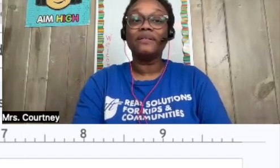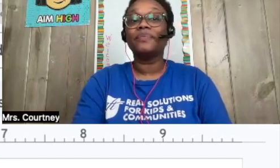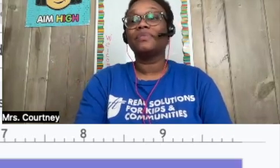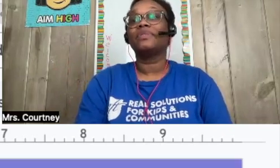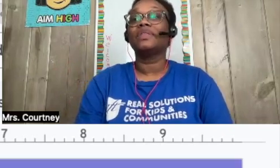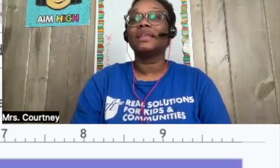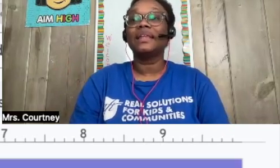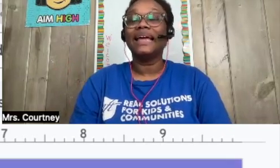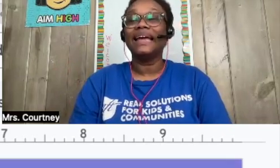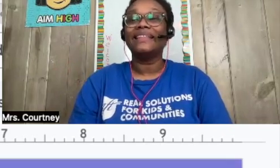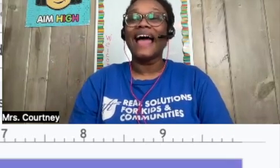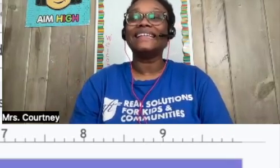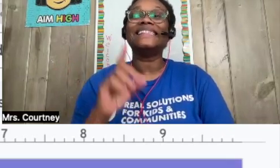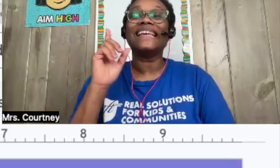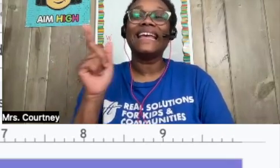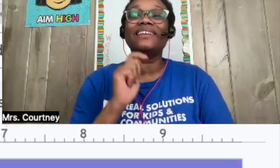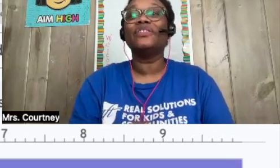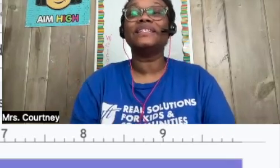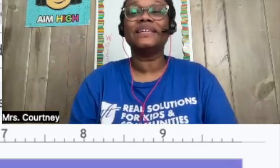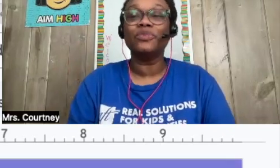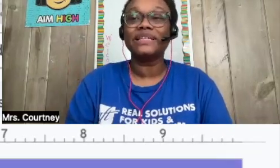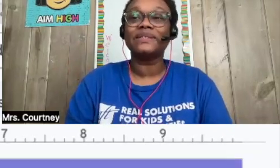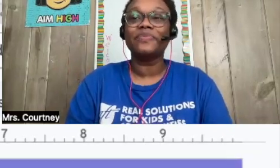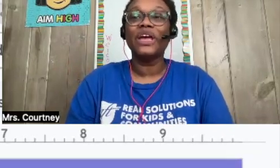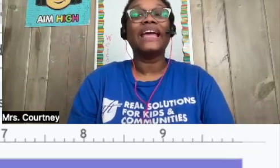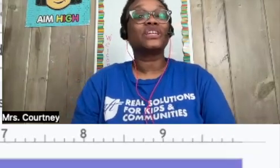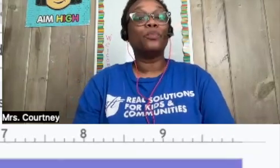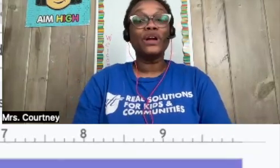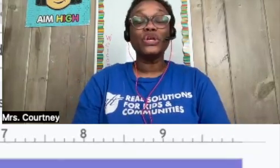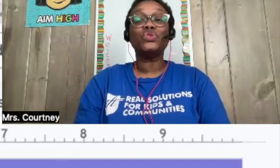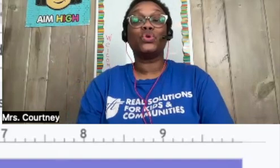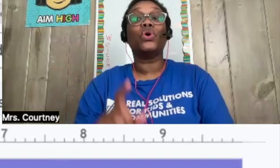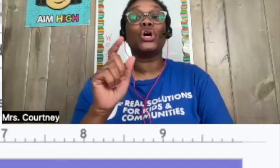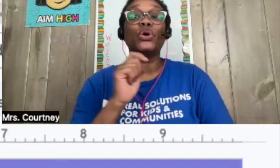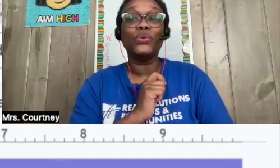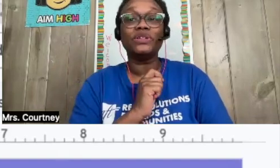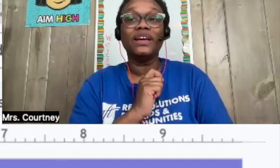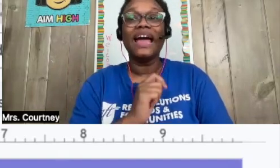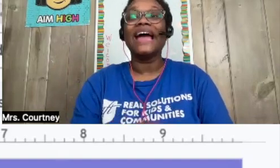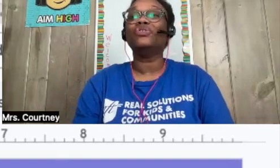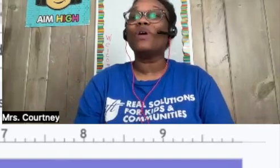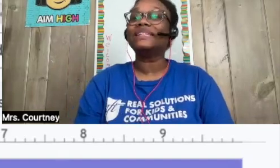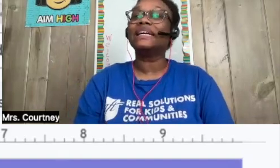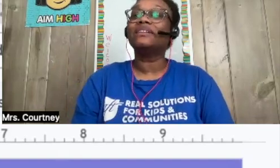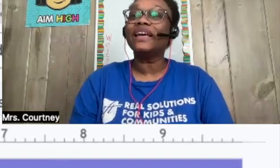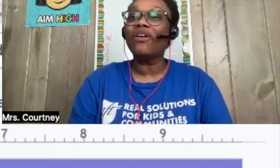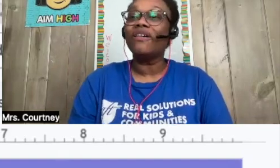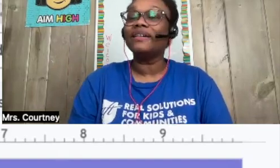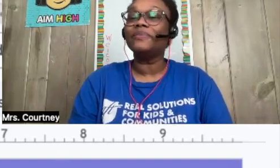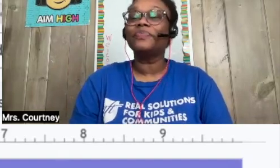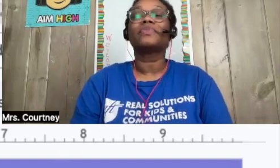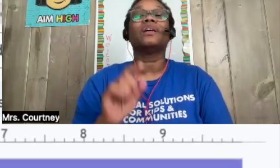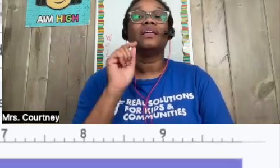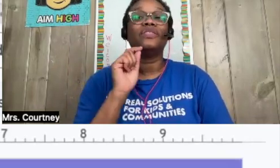link that is in the syllabus. It's going to bring you to Kahoot, and you're going to click